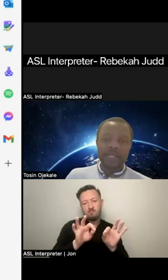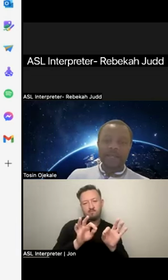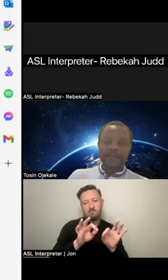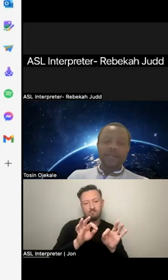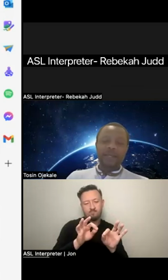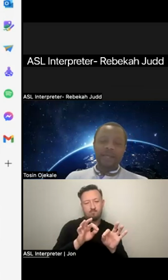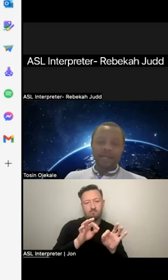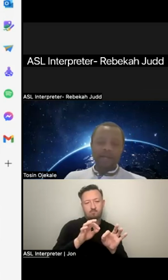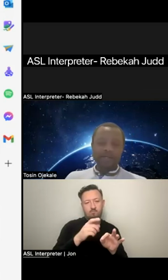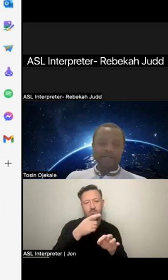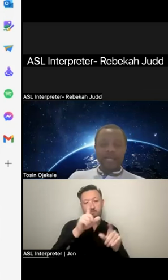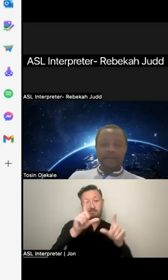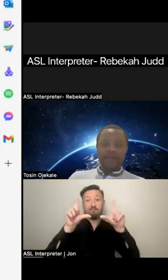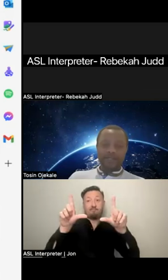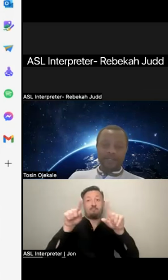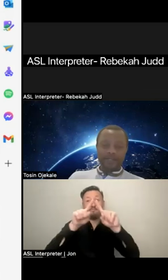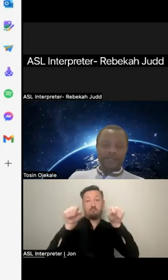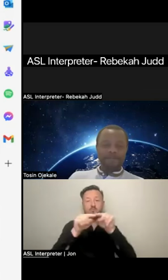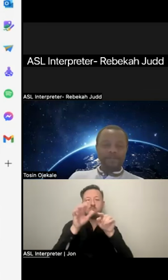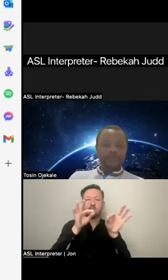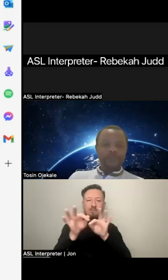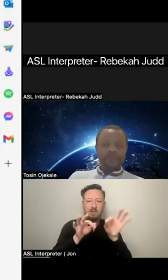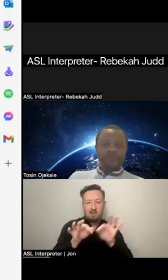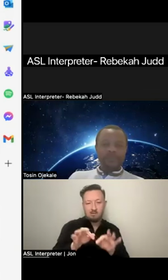any side effects.